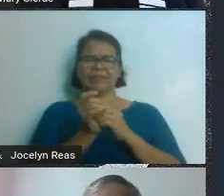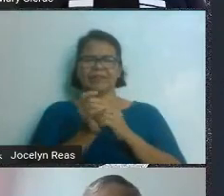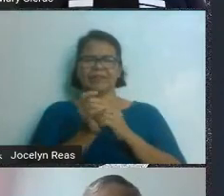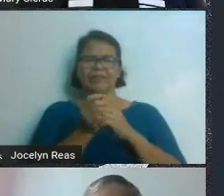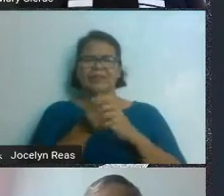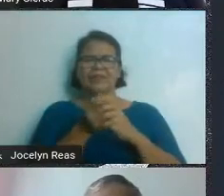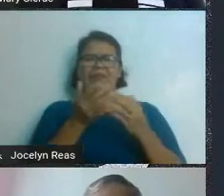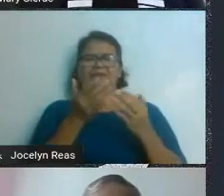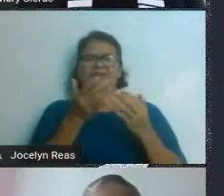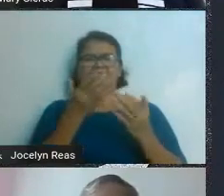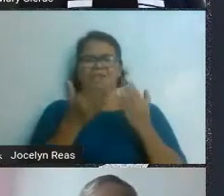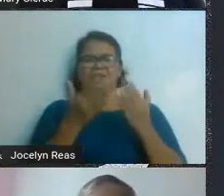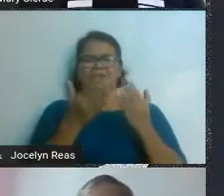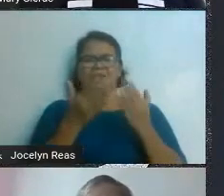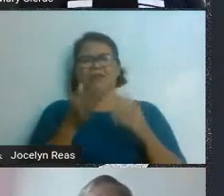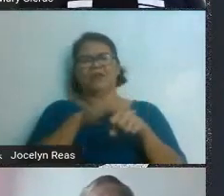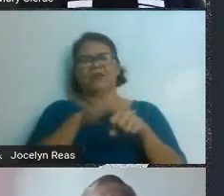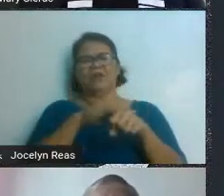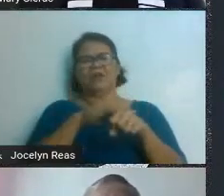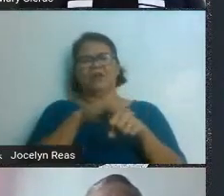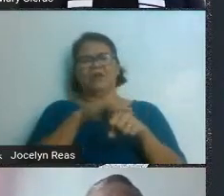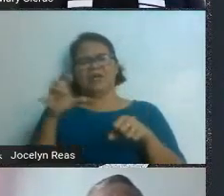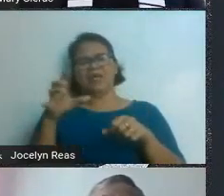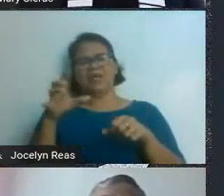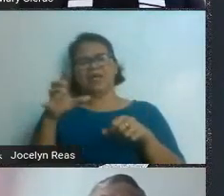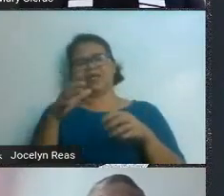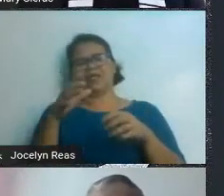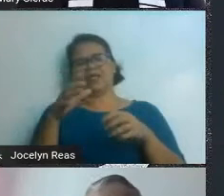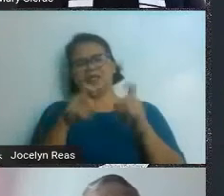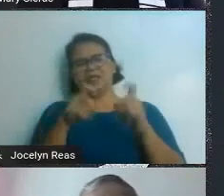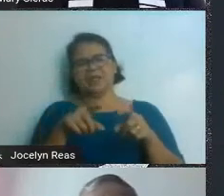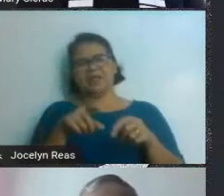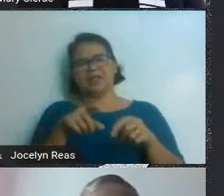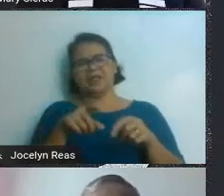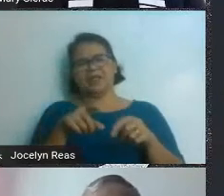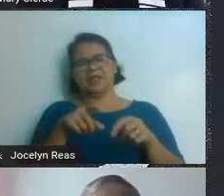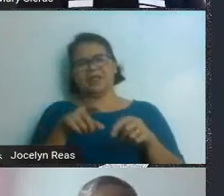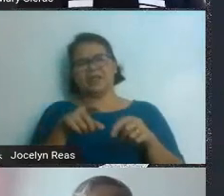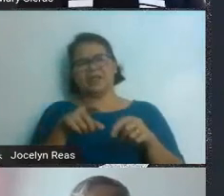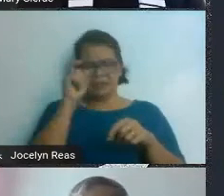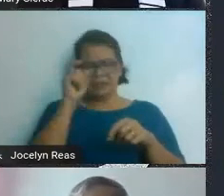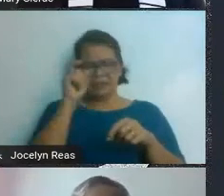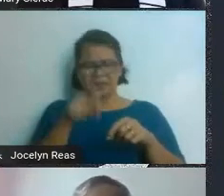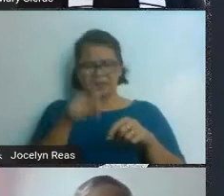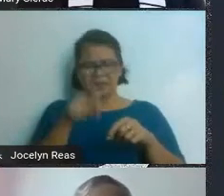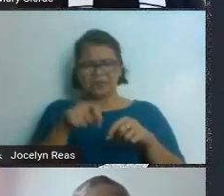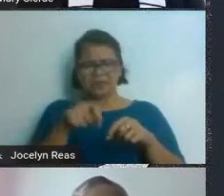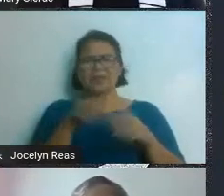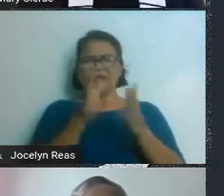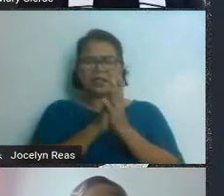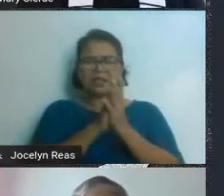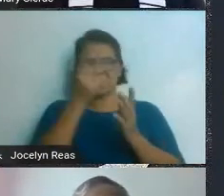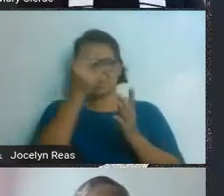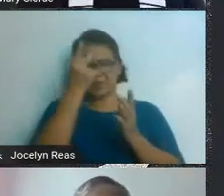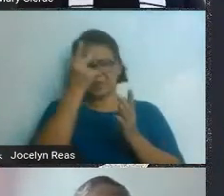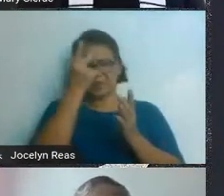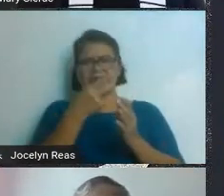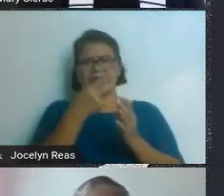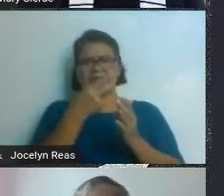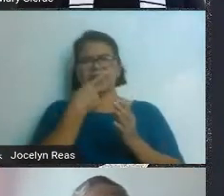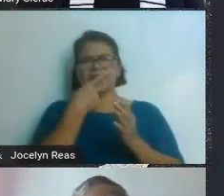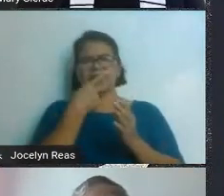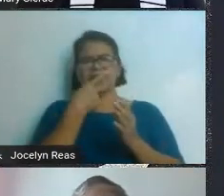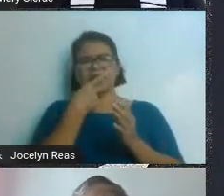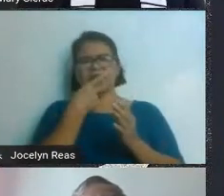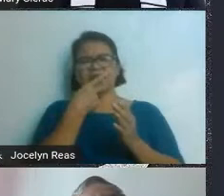very, ano, there should be an honor code. But yung detalye, initial detail ng mga pinag-uusapan namin sa